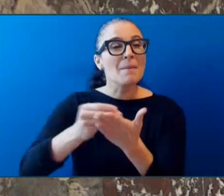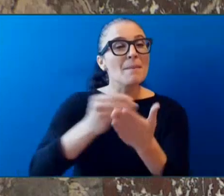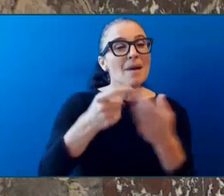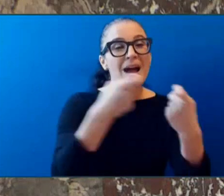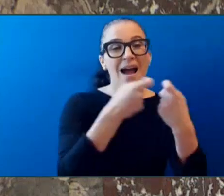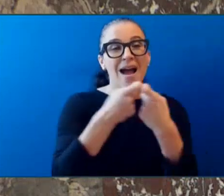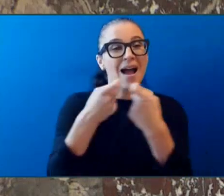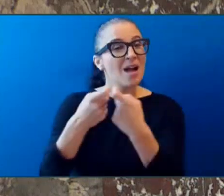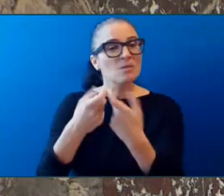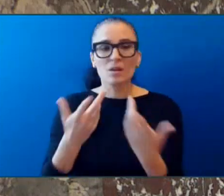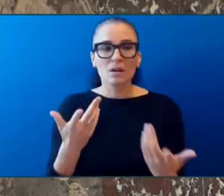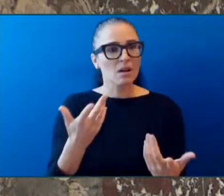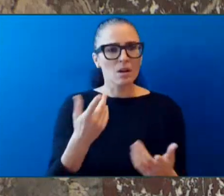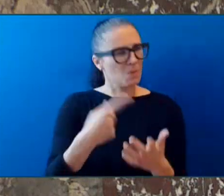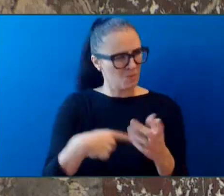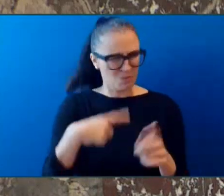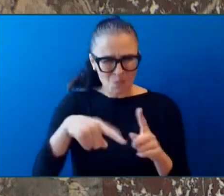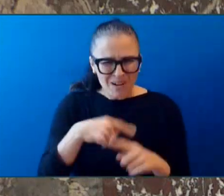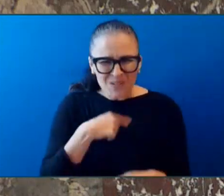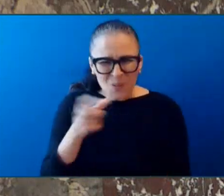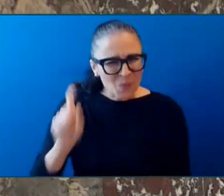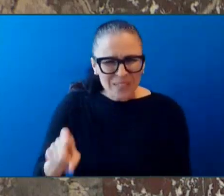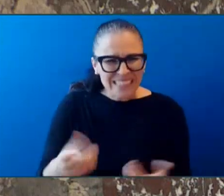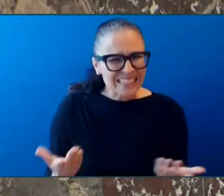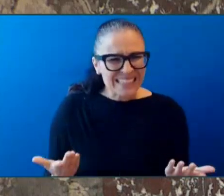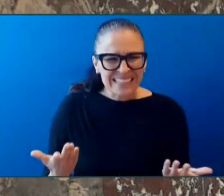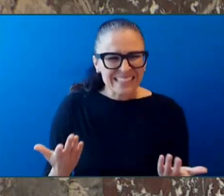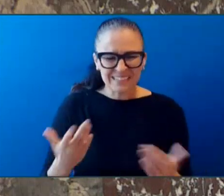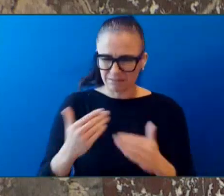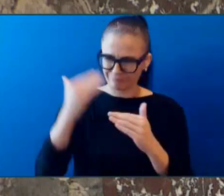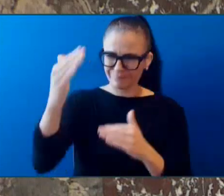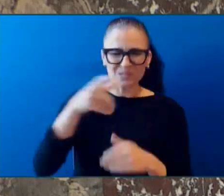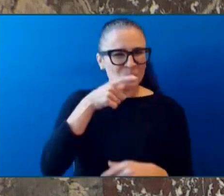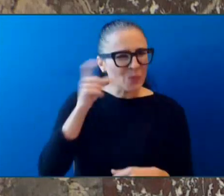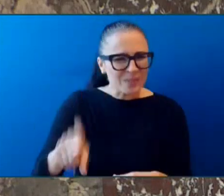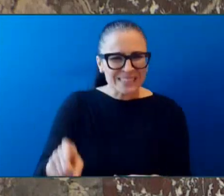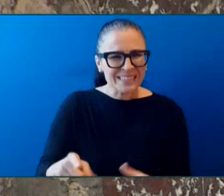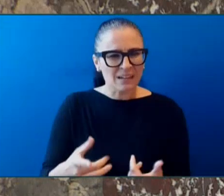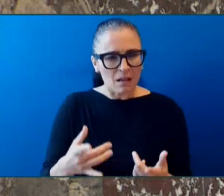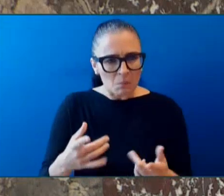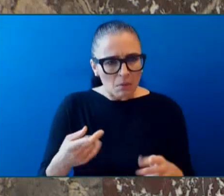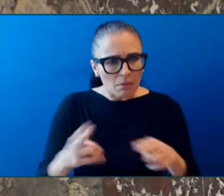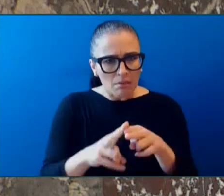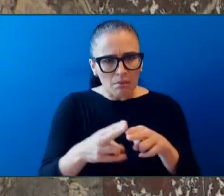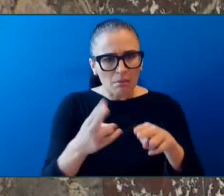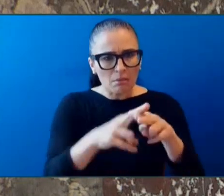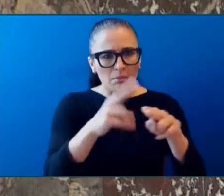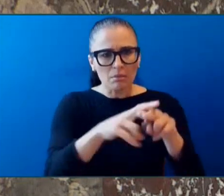increasing hydro rates for British Columbians by 80%. Honourable Speaker.